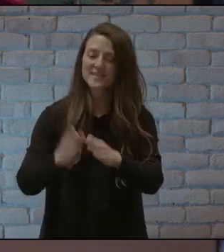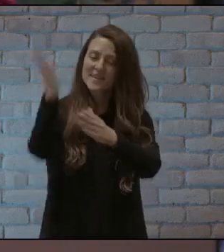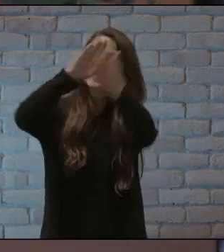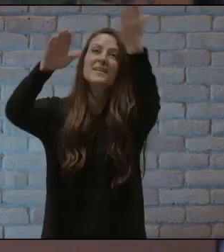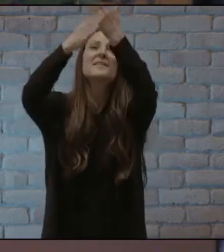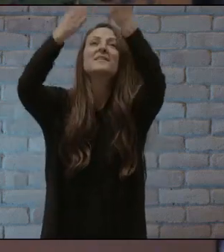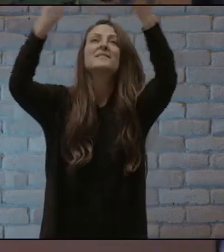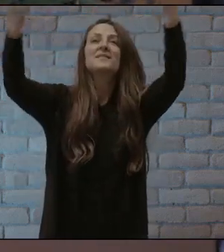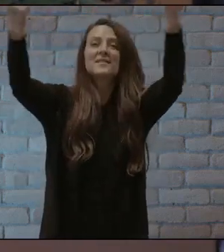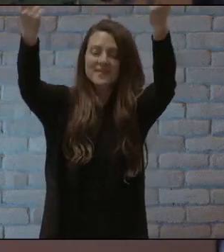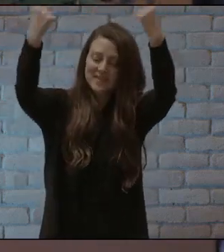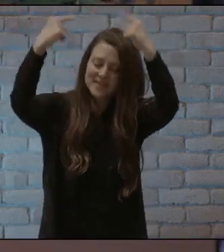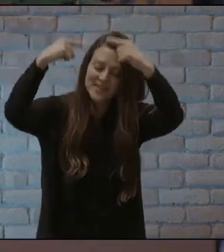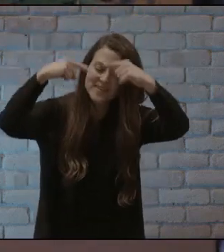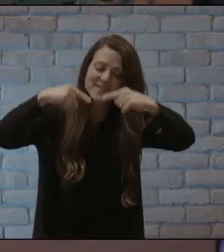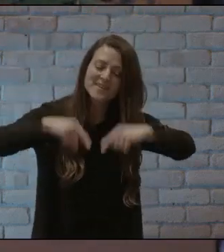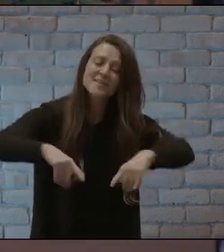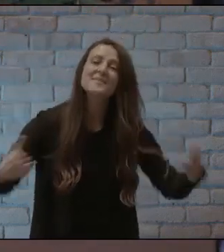Here comes